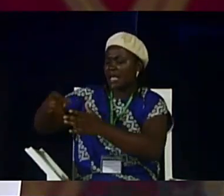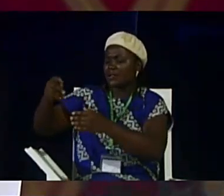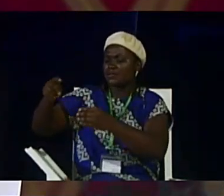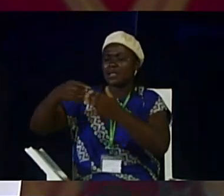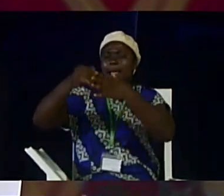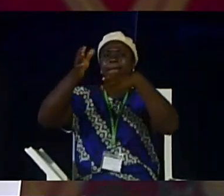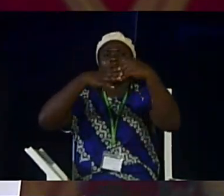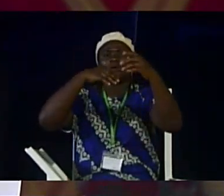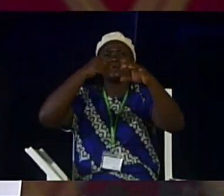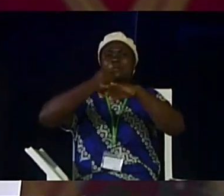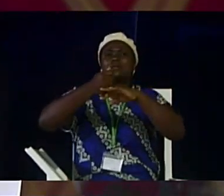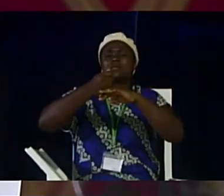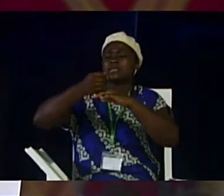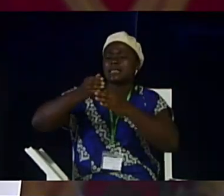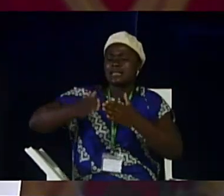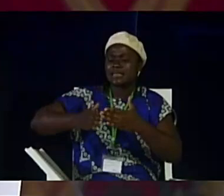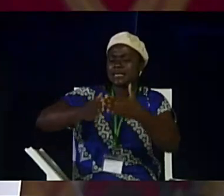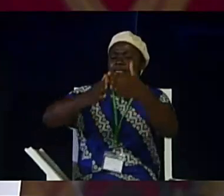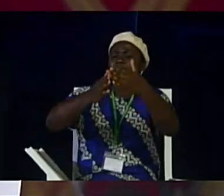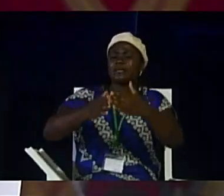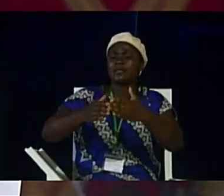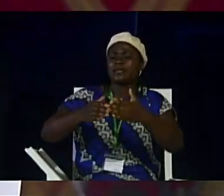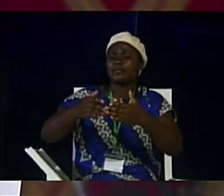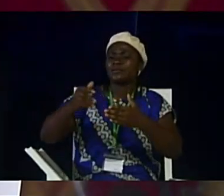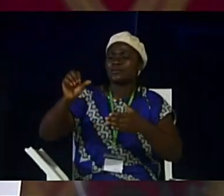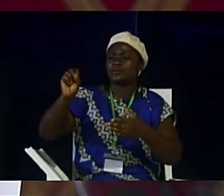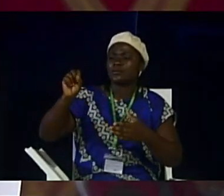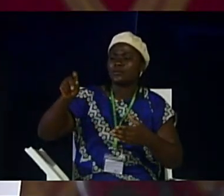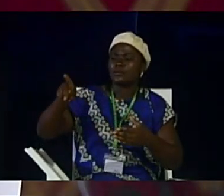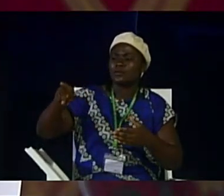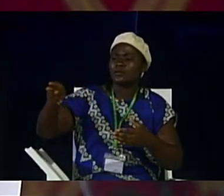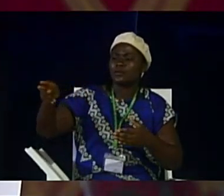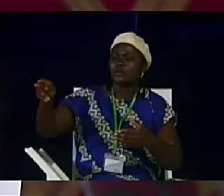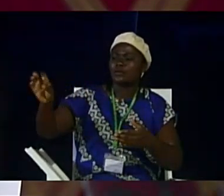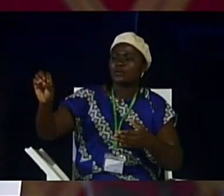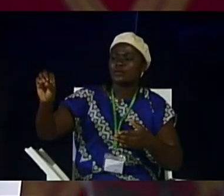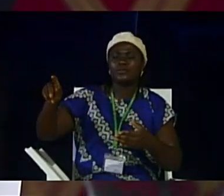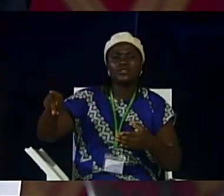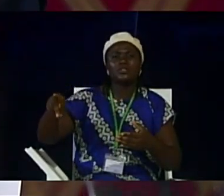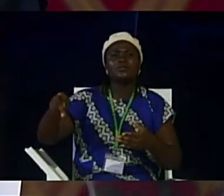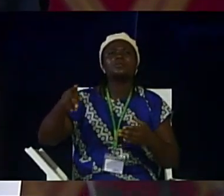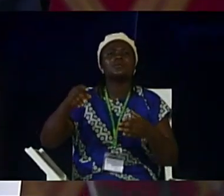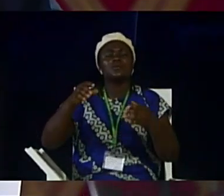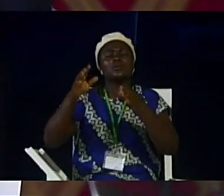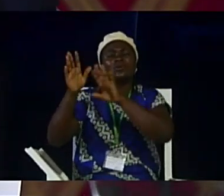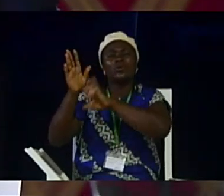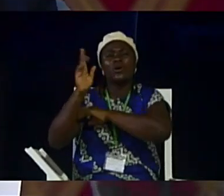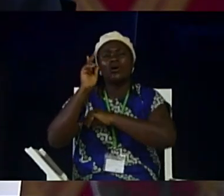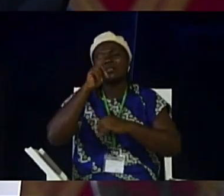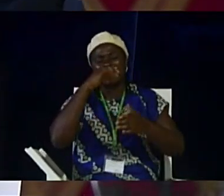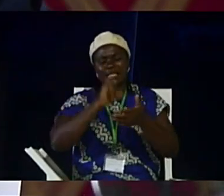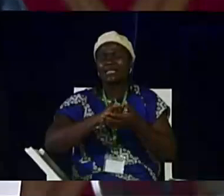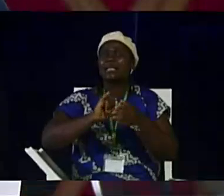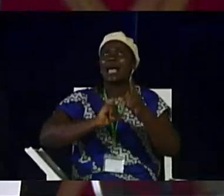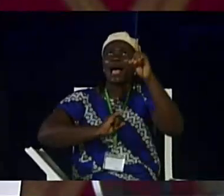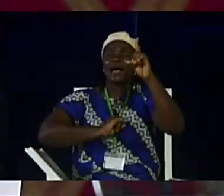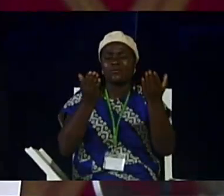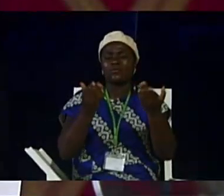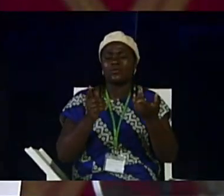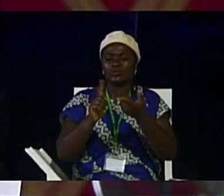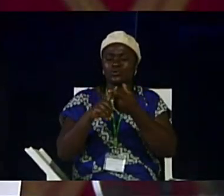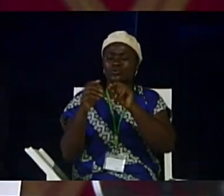leading sheep. God says, "I'm going to change your